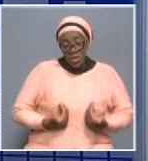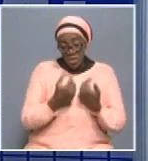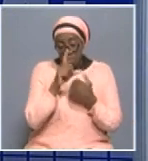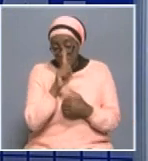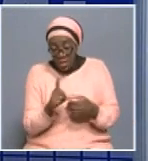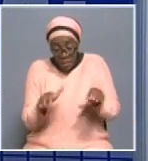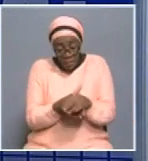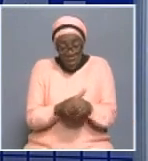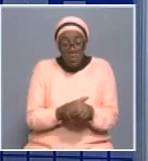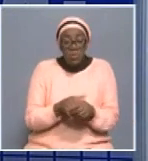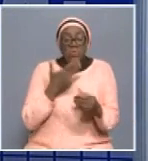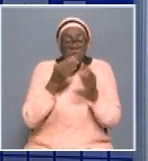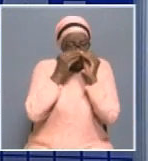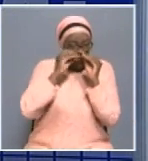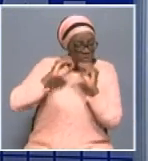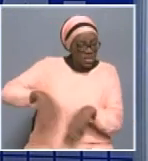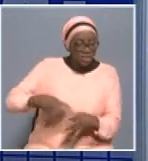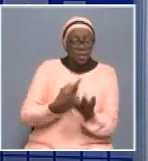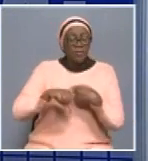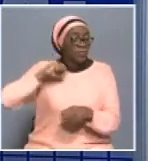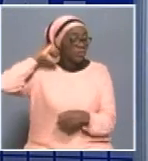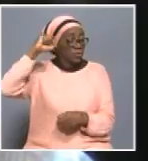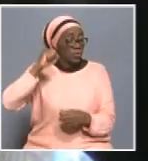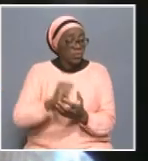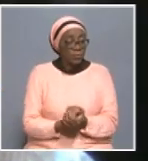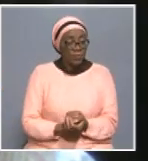likelihood of an exodus from the party?